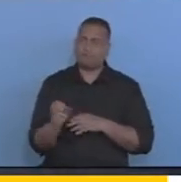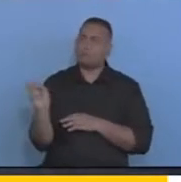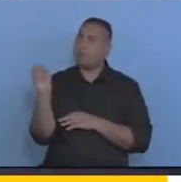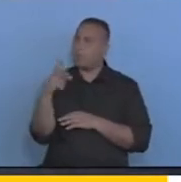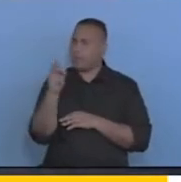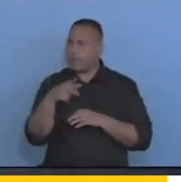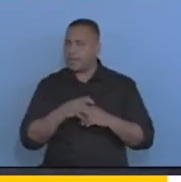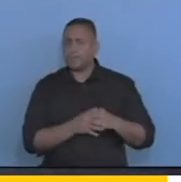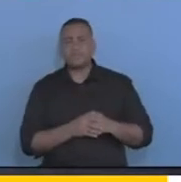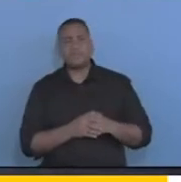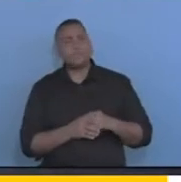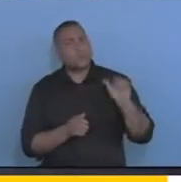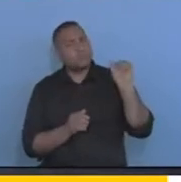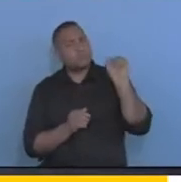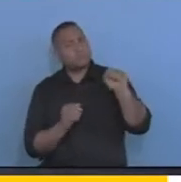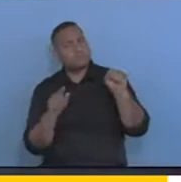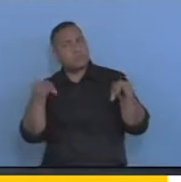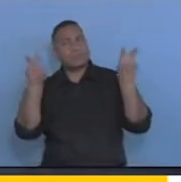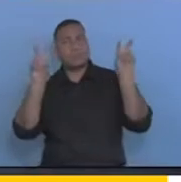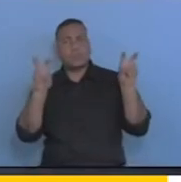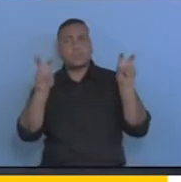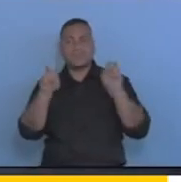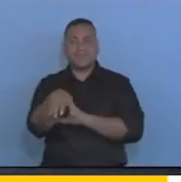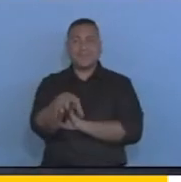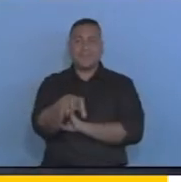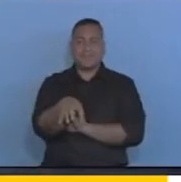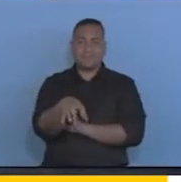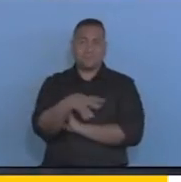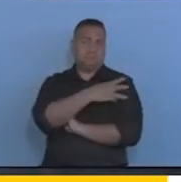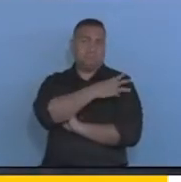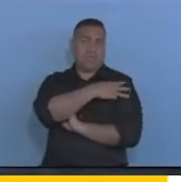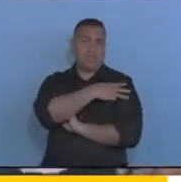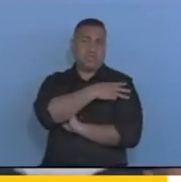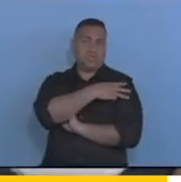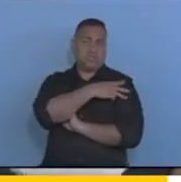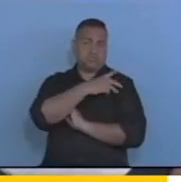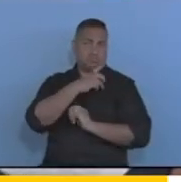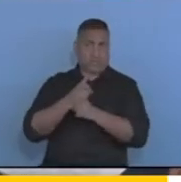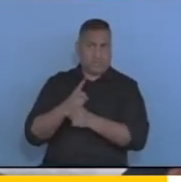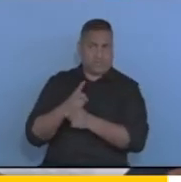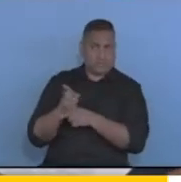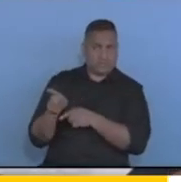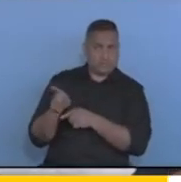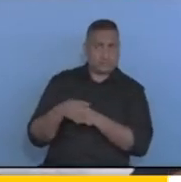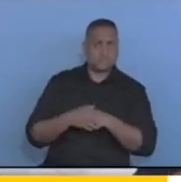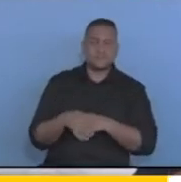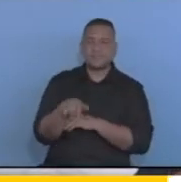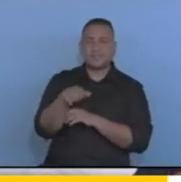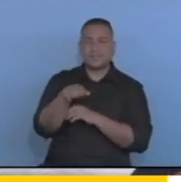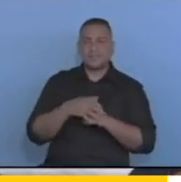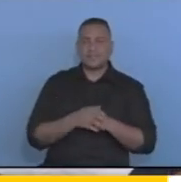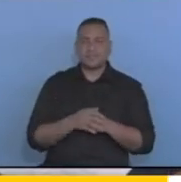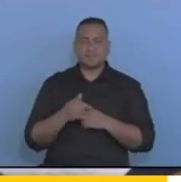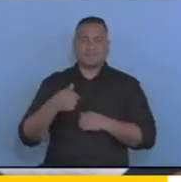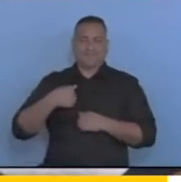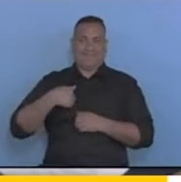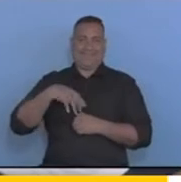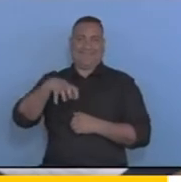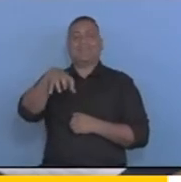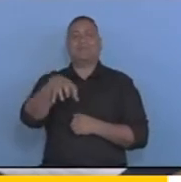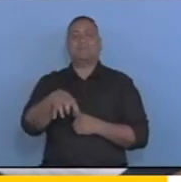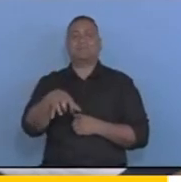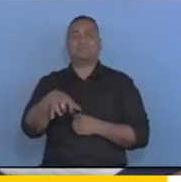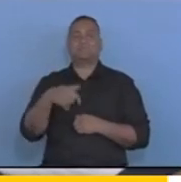campus manager. That is now AKA principal. That's correct. On this specific campus, I need to manage all